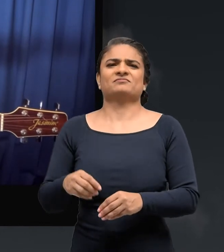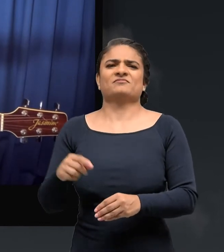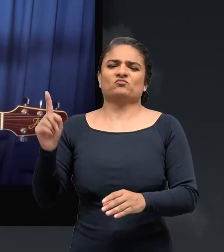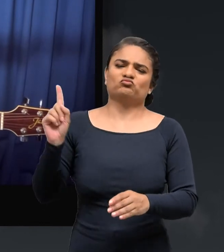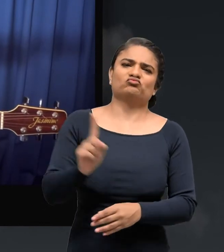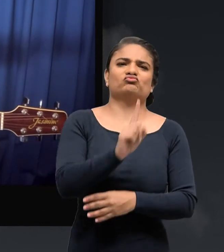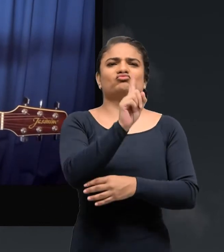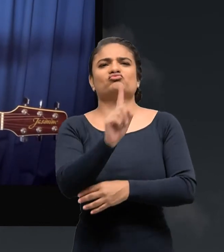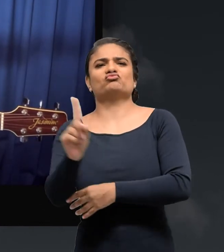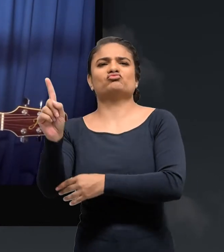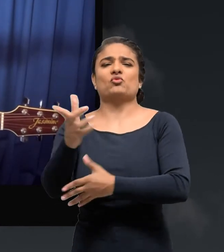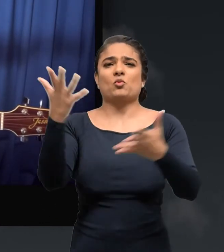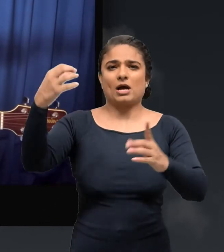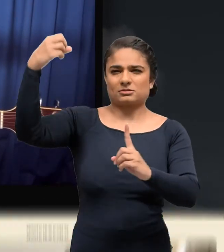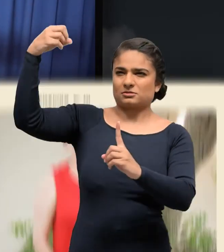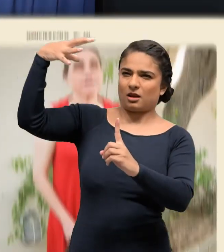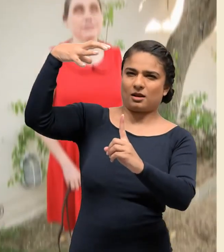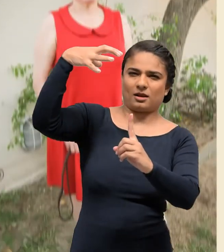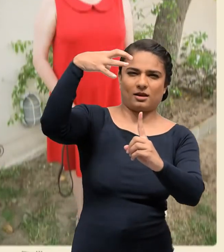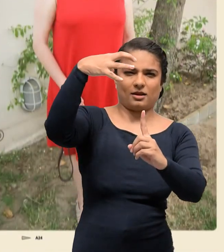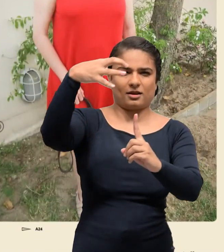the sun.